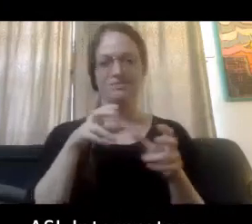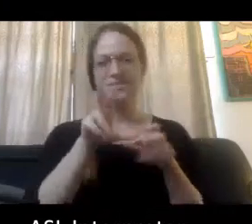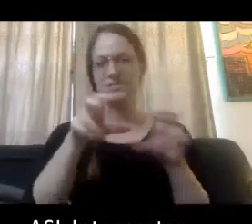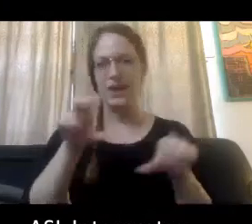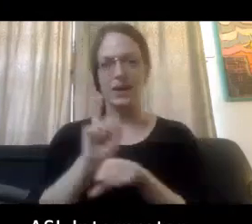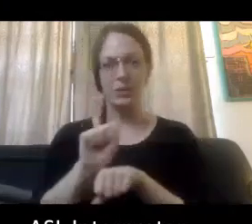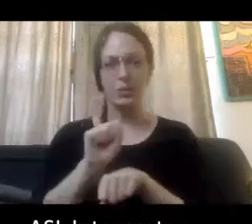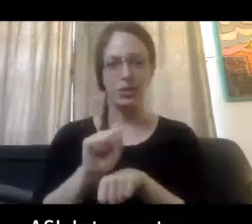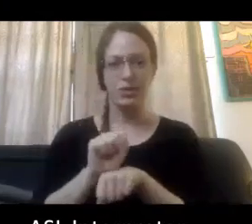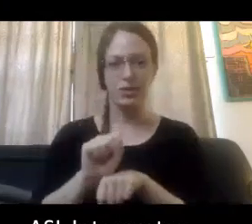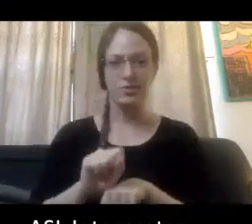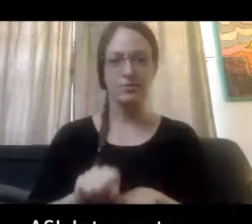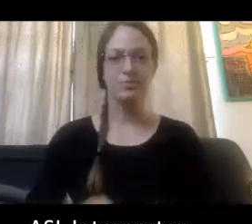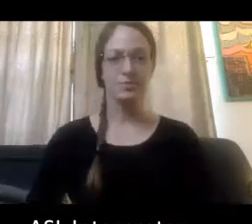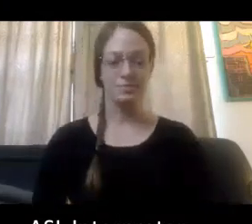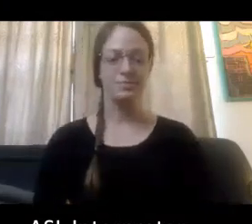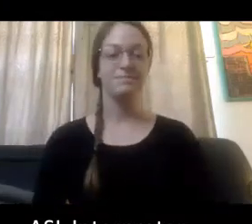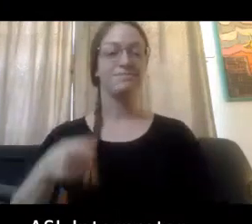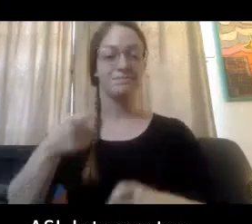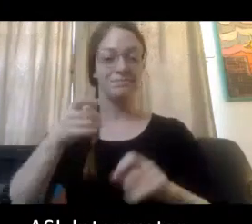That's awesome. Thank you.